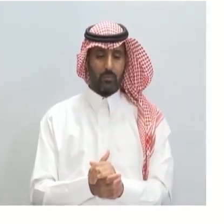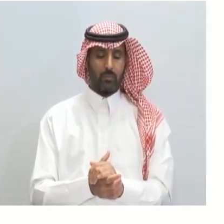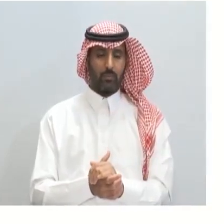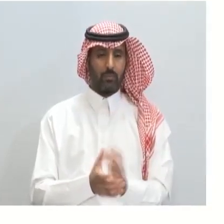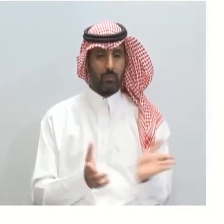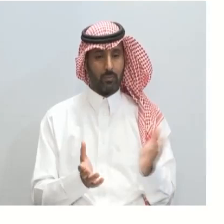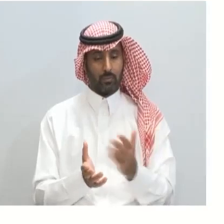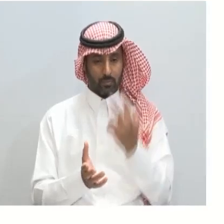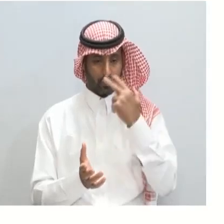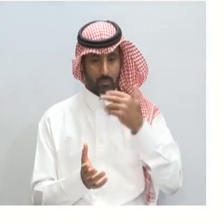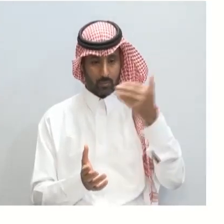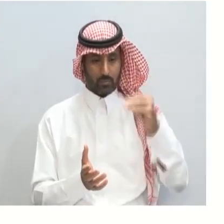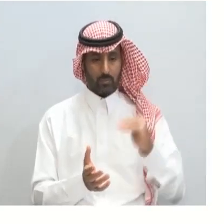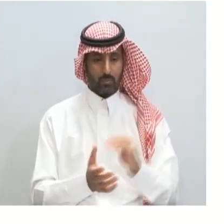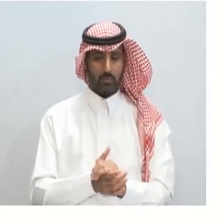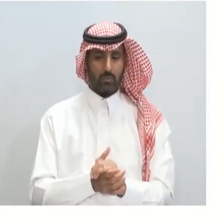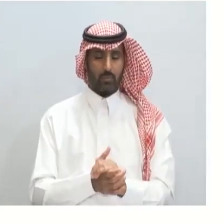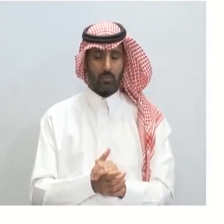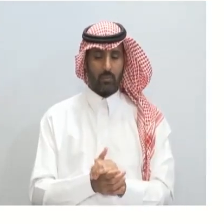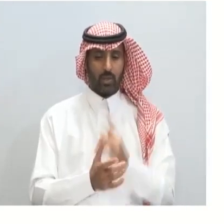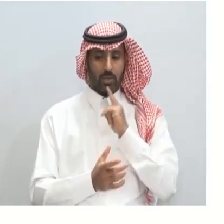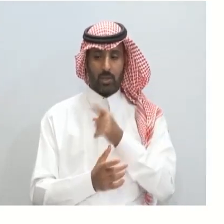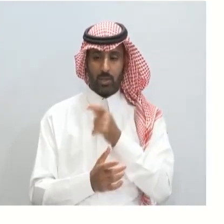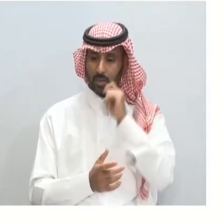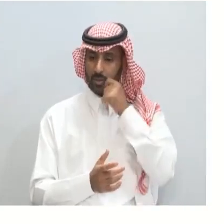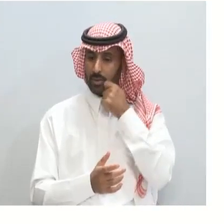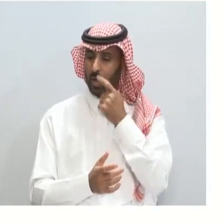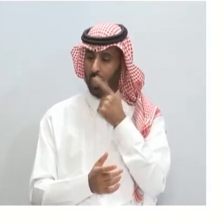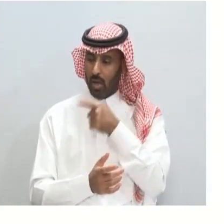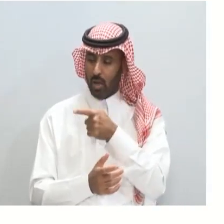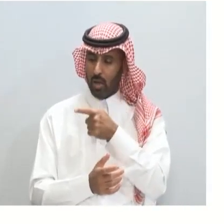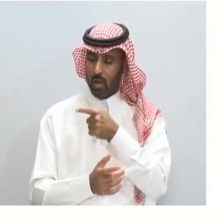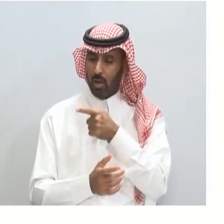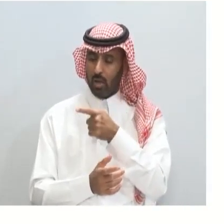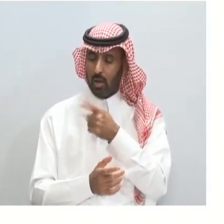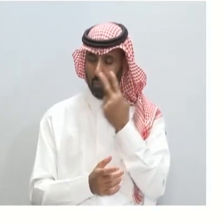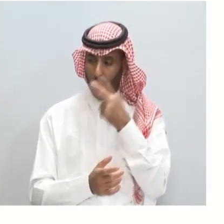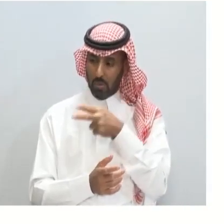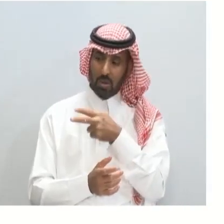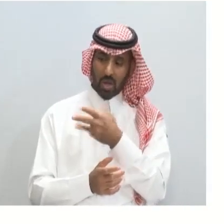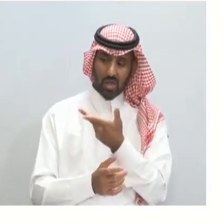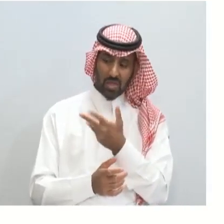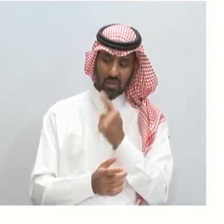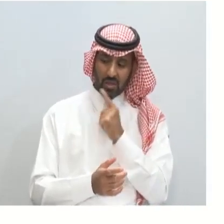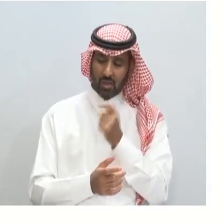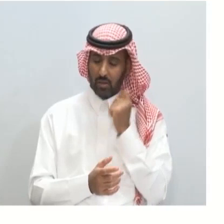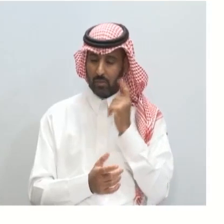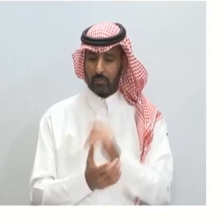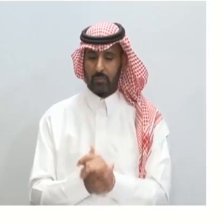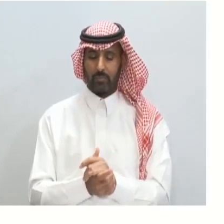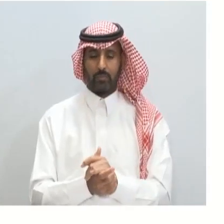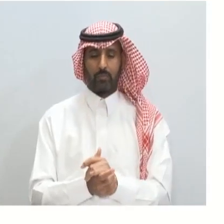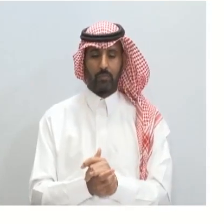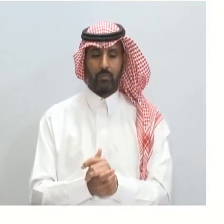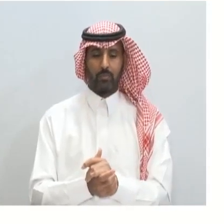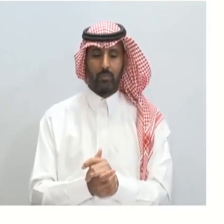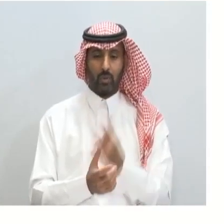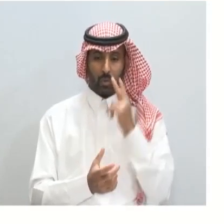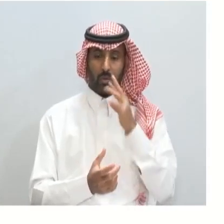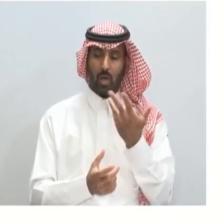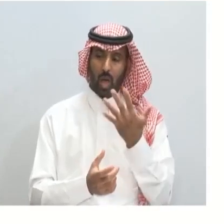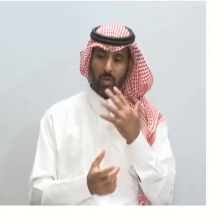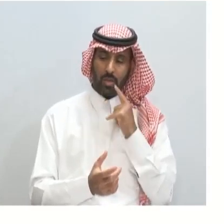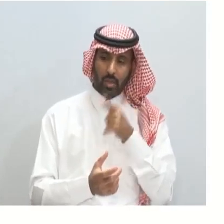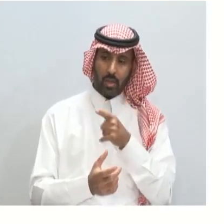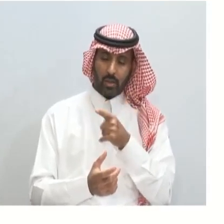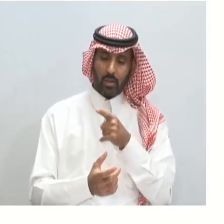So let's see the answer. He said, the way I see it, and it seems to me that. The way I